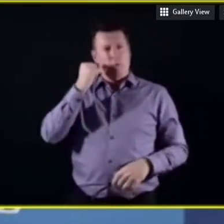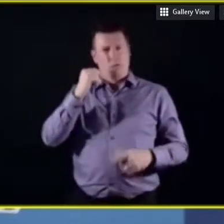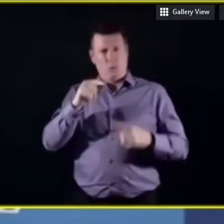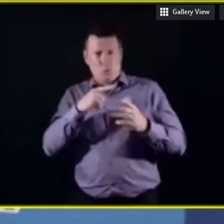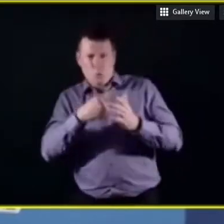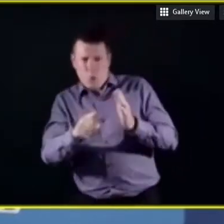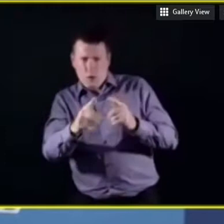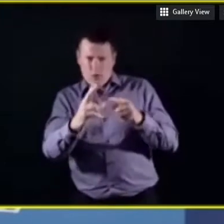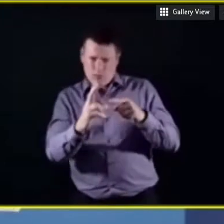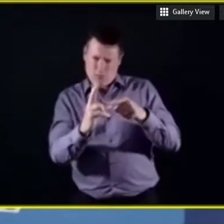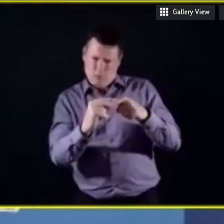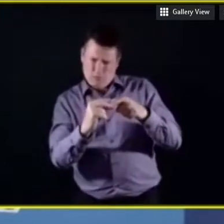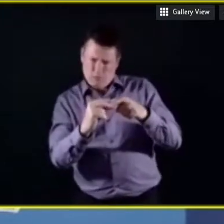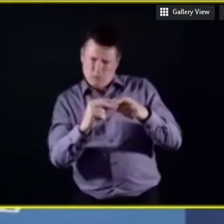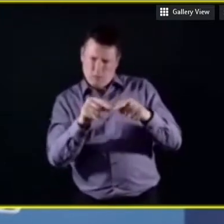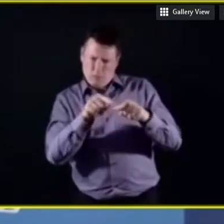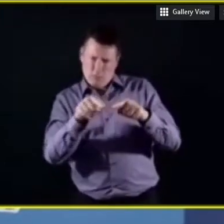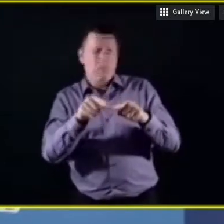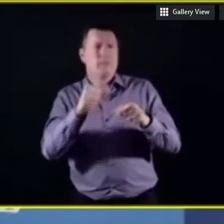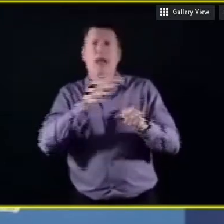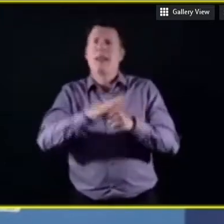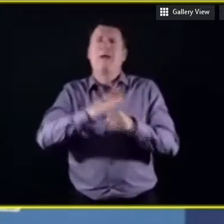marked issues with breathing.